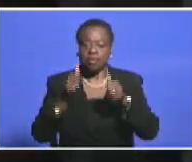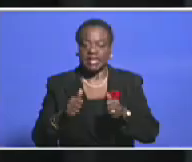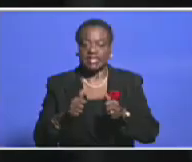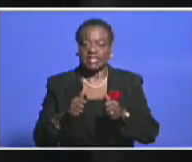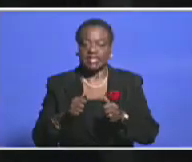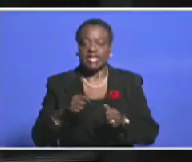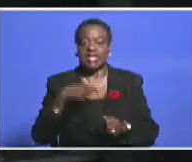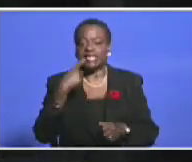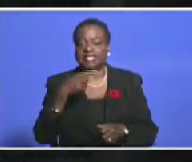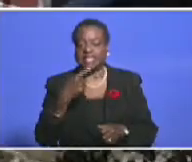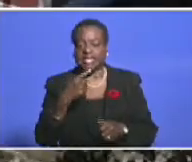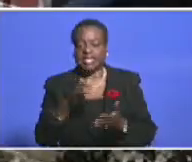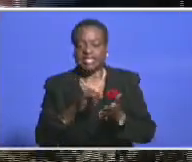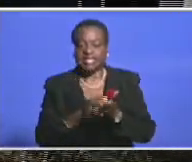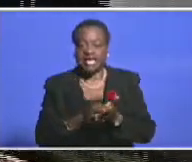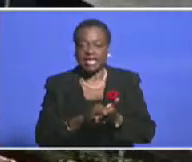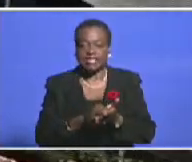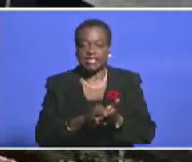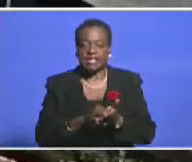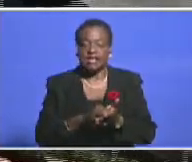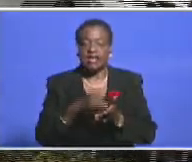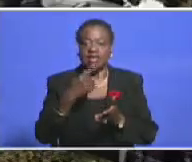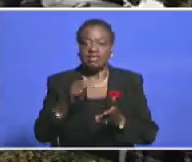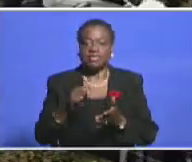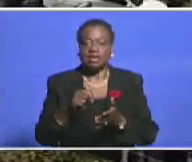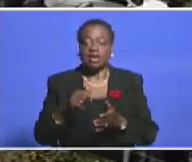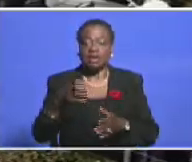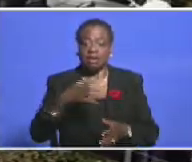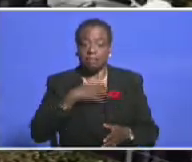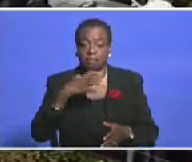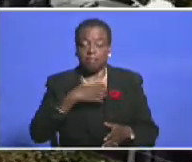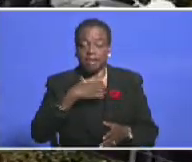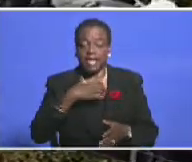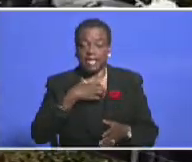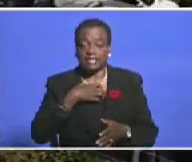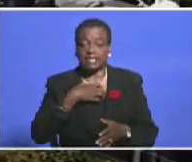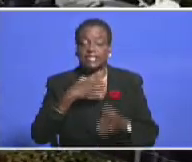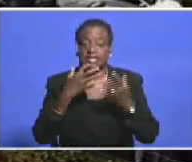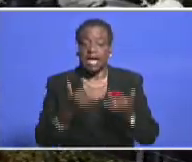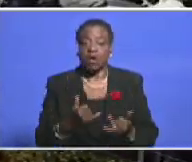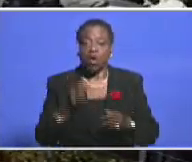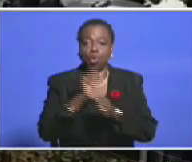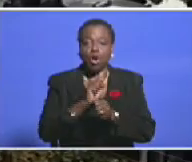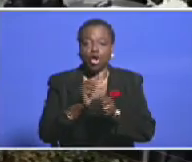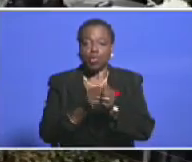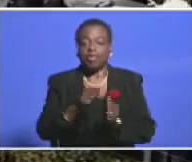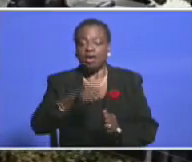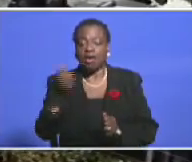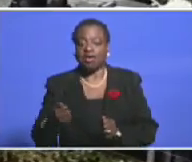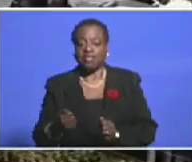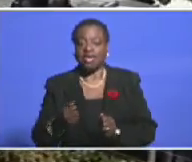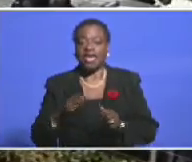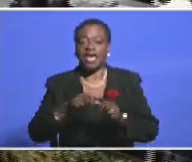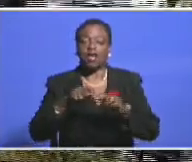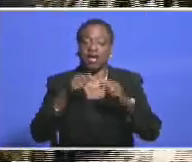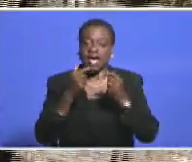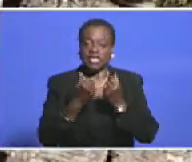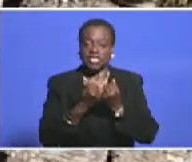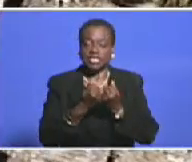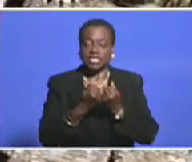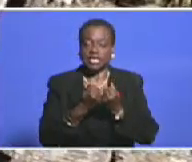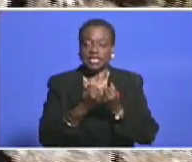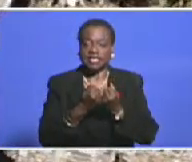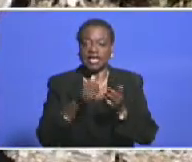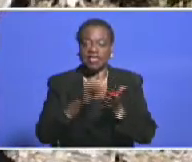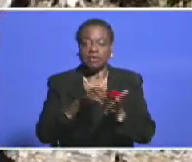and Intelligence Unit, which is now working along with other law enforcement agencies. That crucial arm was launched just last week.